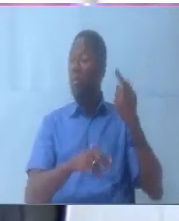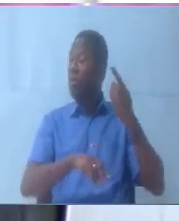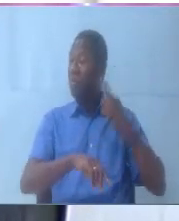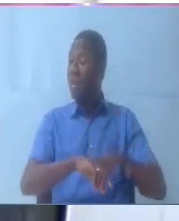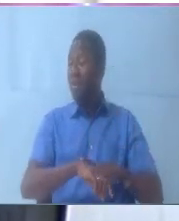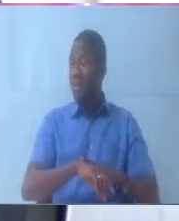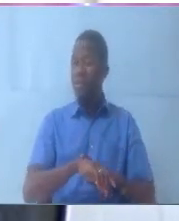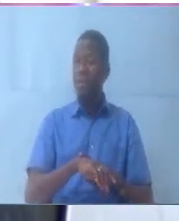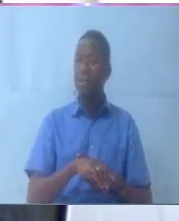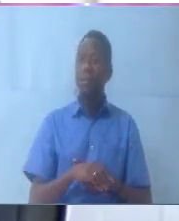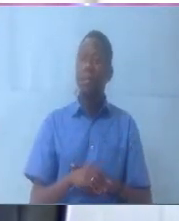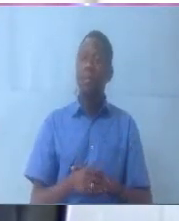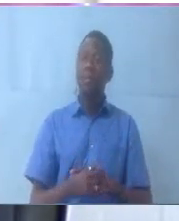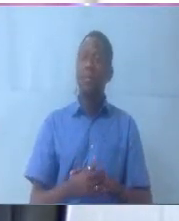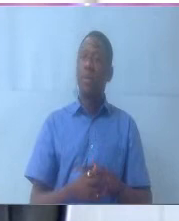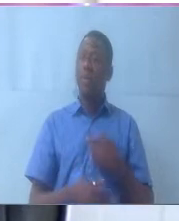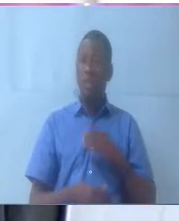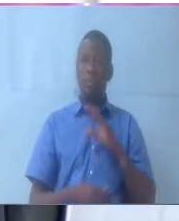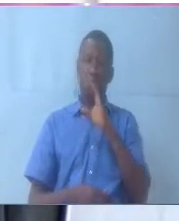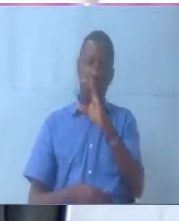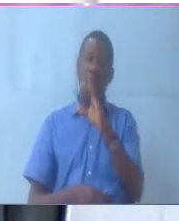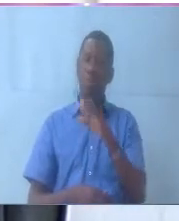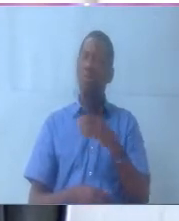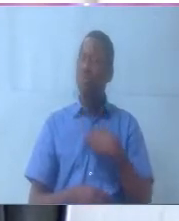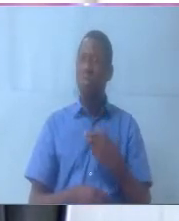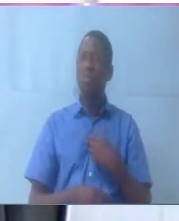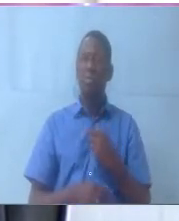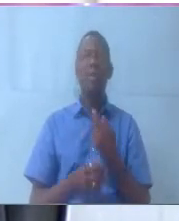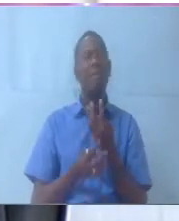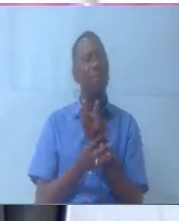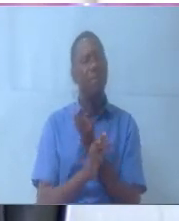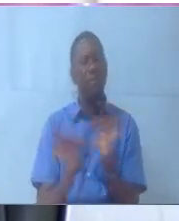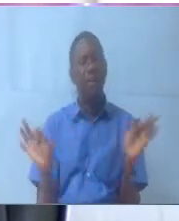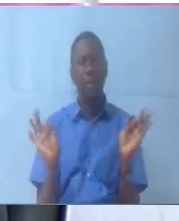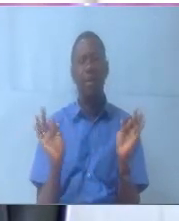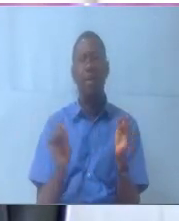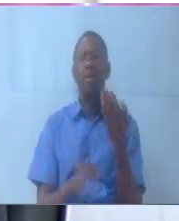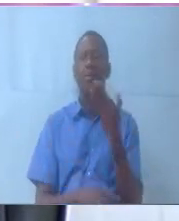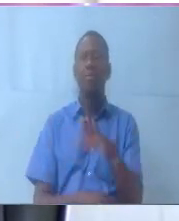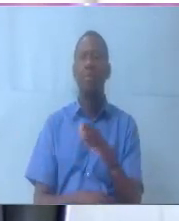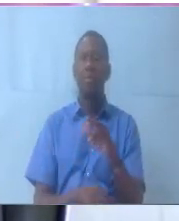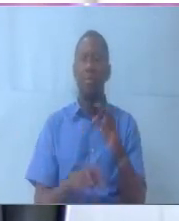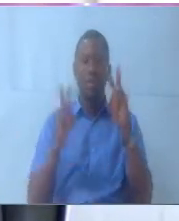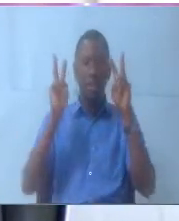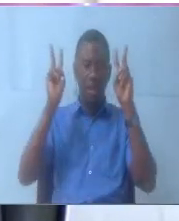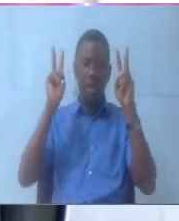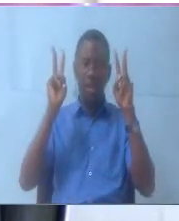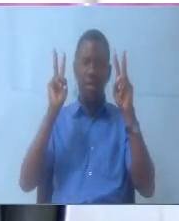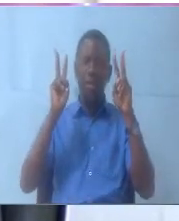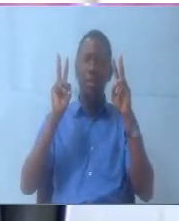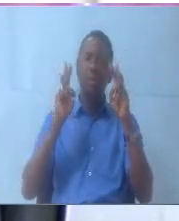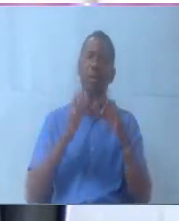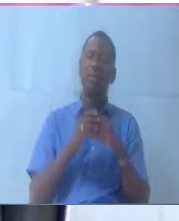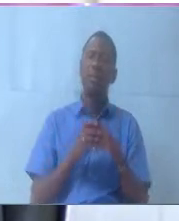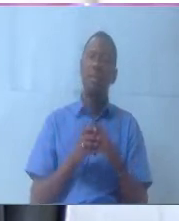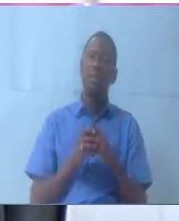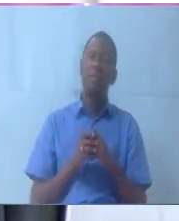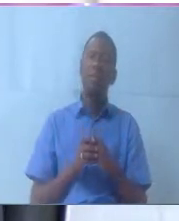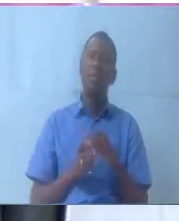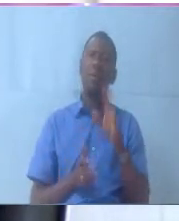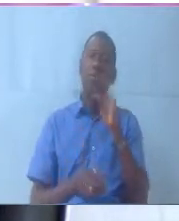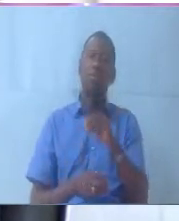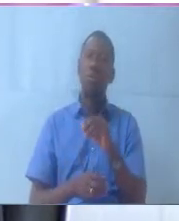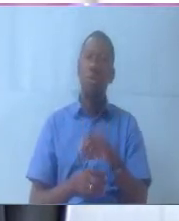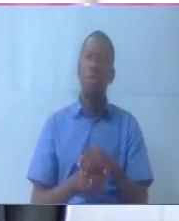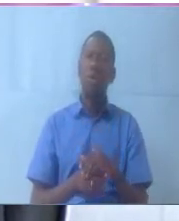to the country also was freed. Banko fana ya fanso tenne. From Yaya Jammeh imposing or sanctioning a particular day